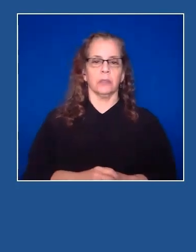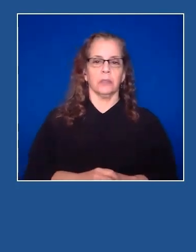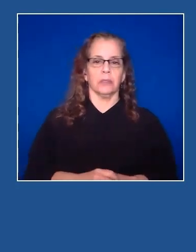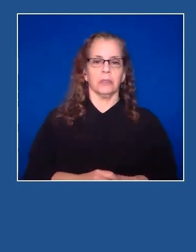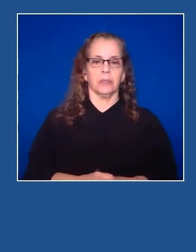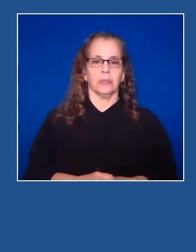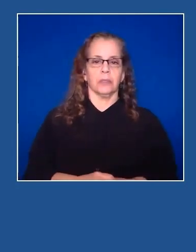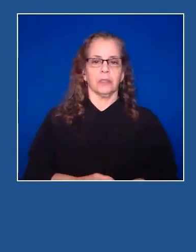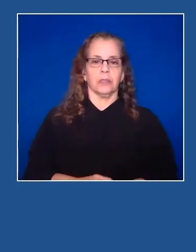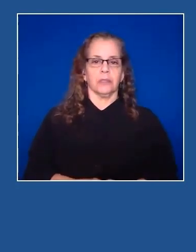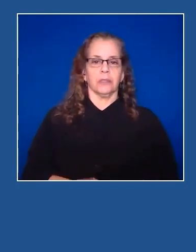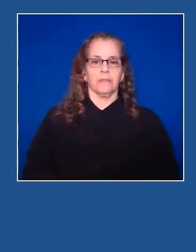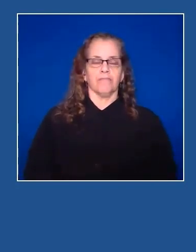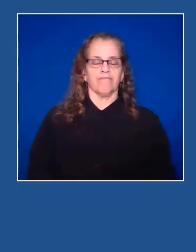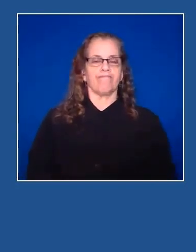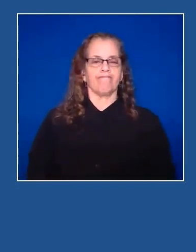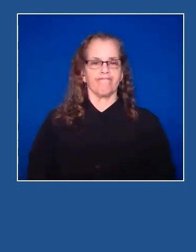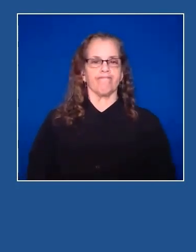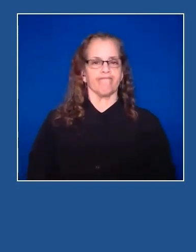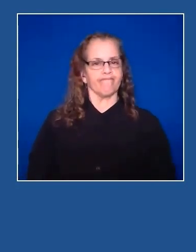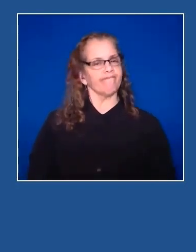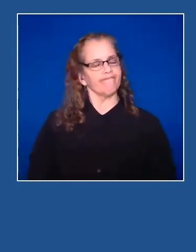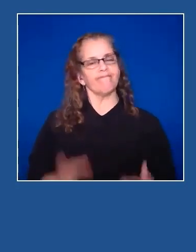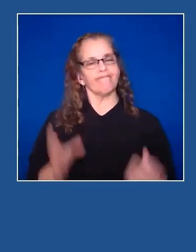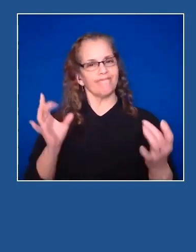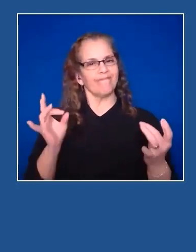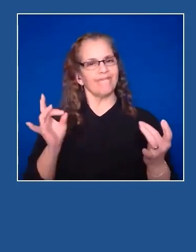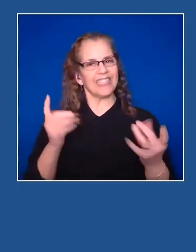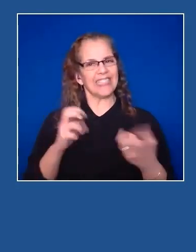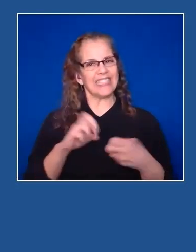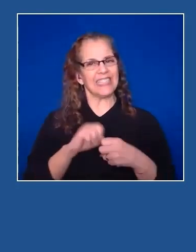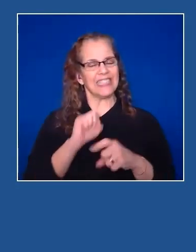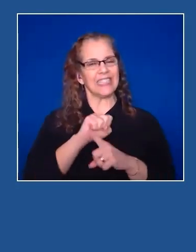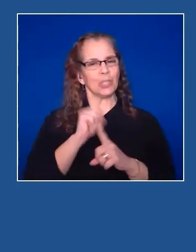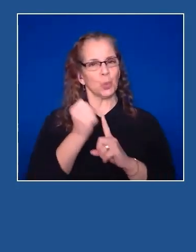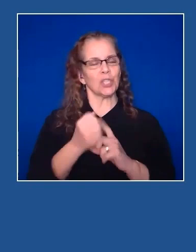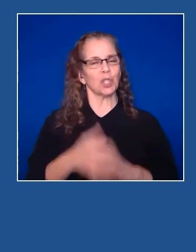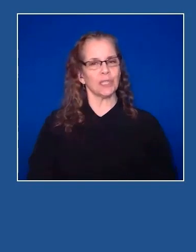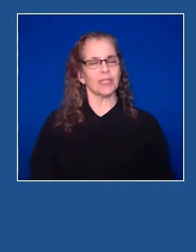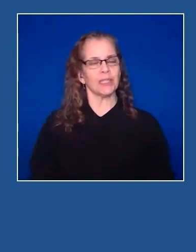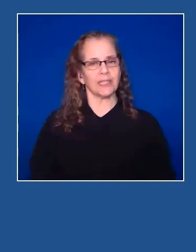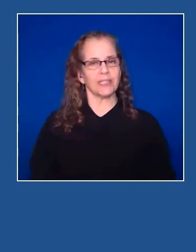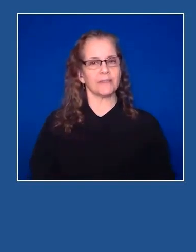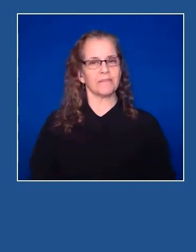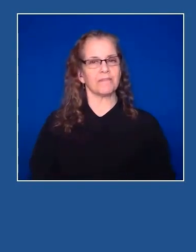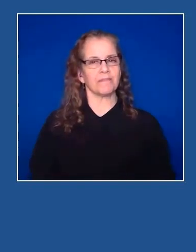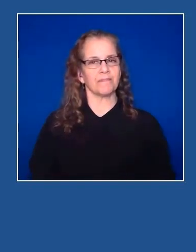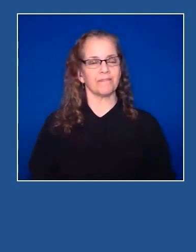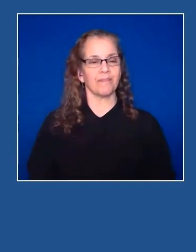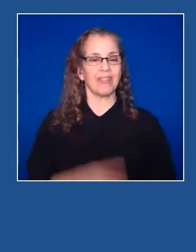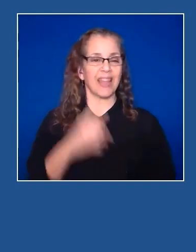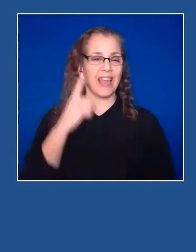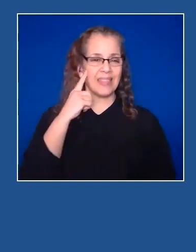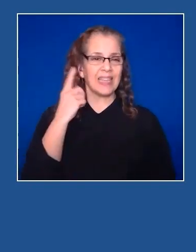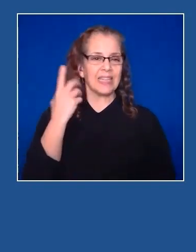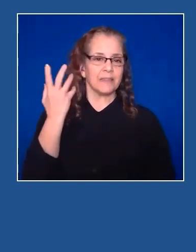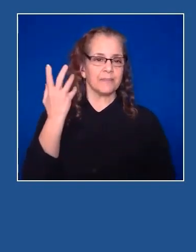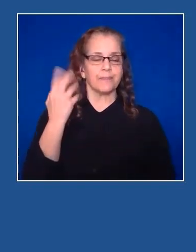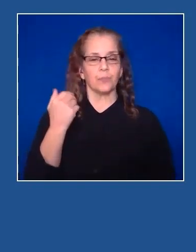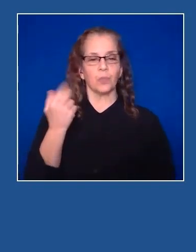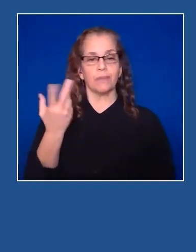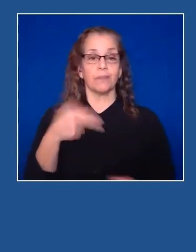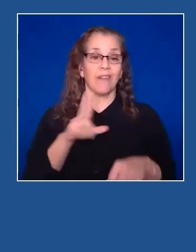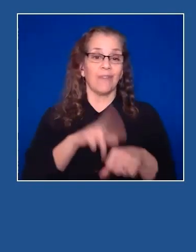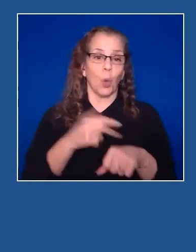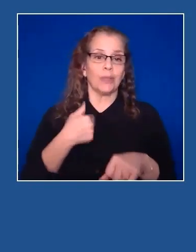This is such a tricky situation. So I think that there's, of course, I'm going to answer this